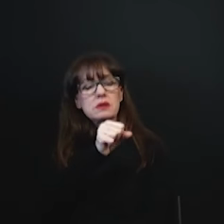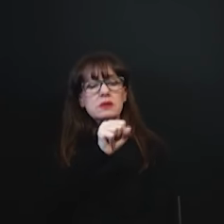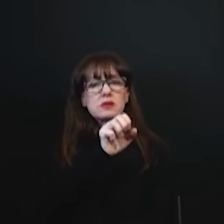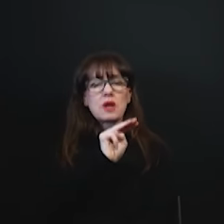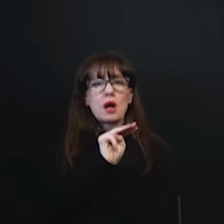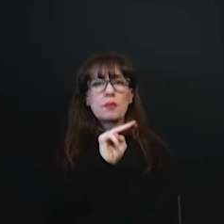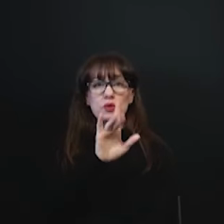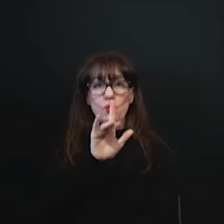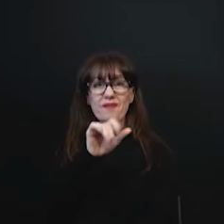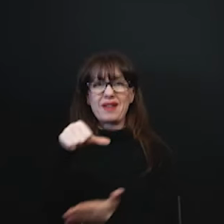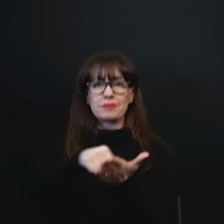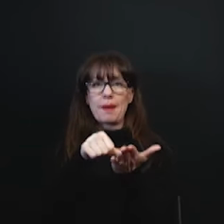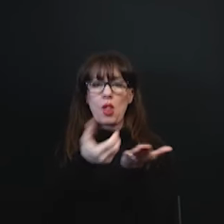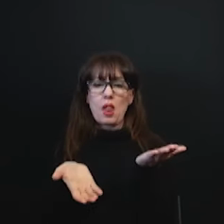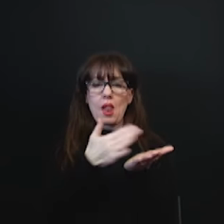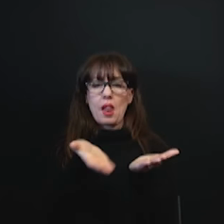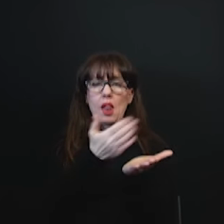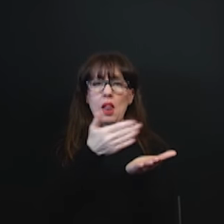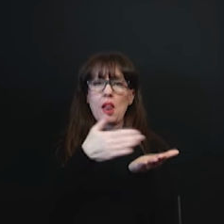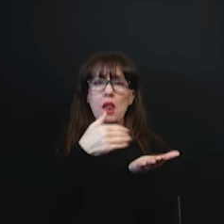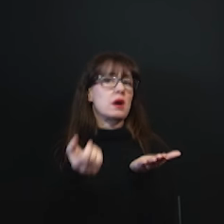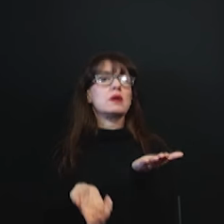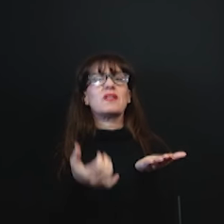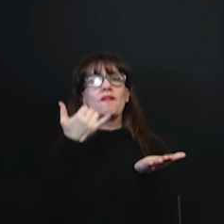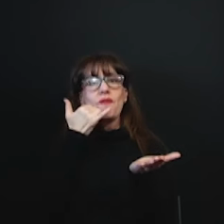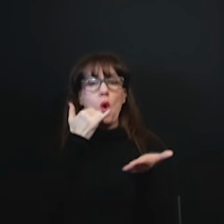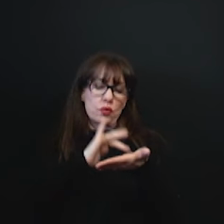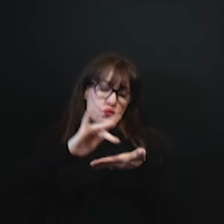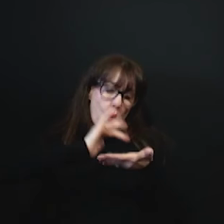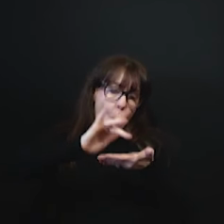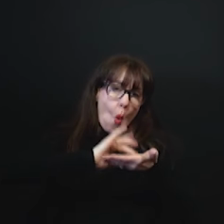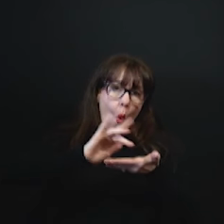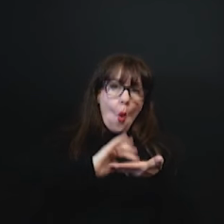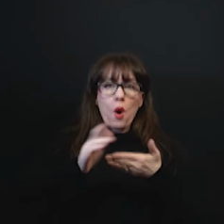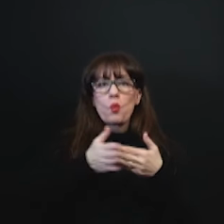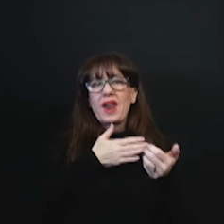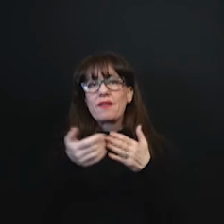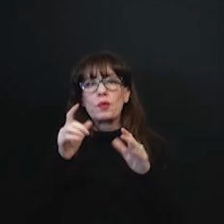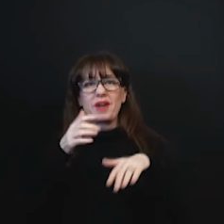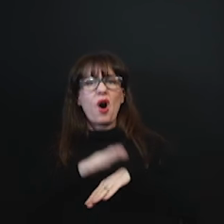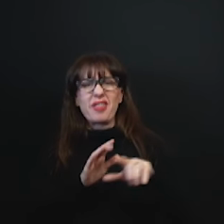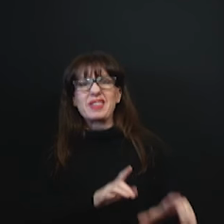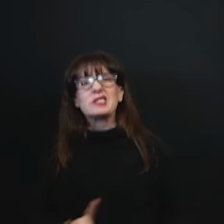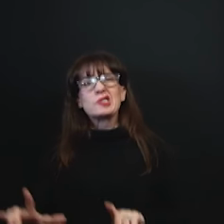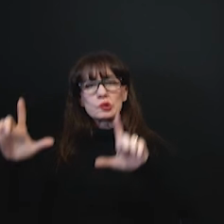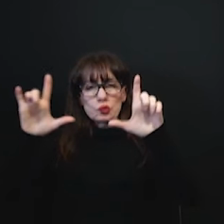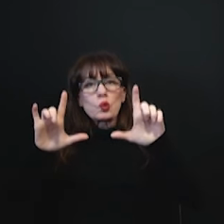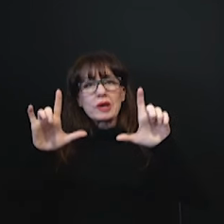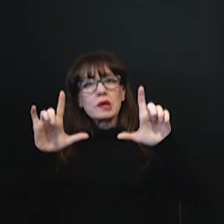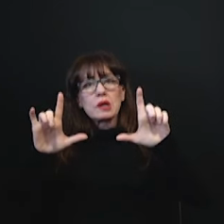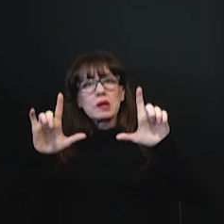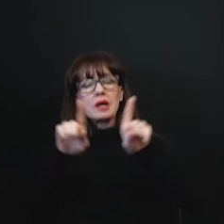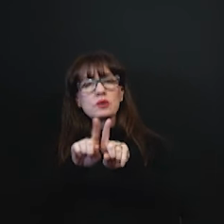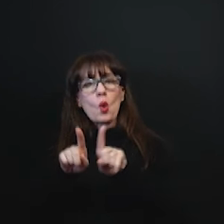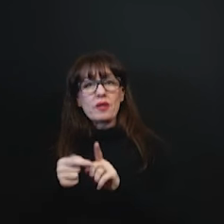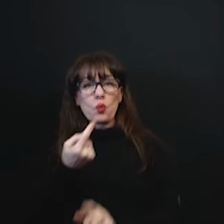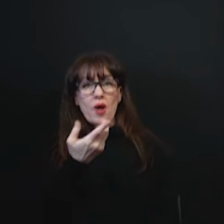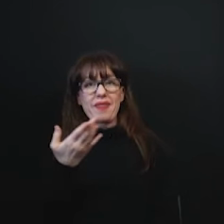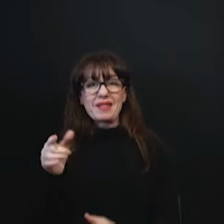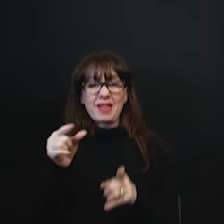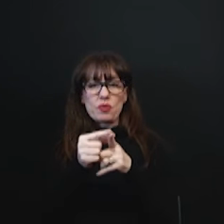So go there with me. If you have your Bible, please turn there. If you have your phone, scroll there, whatever you need to do. But it'll be on the screen, of course, as well. But this is one thing where